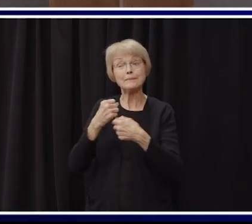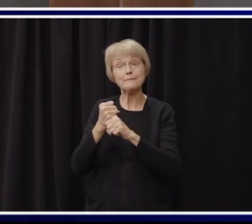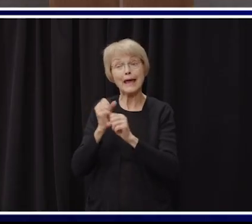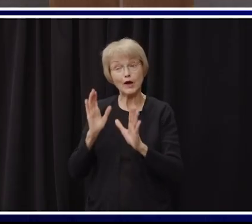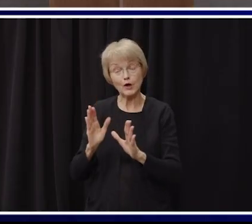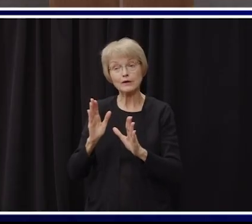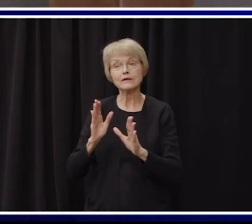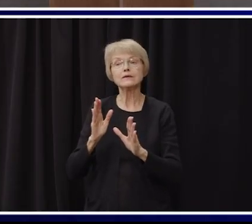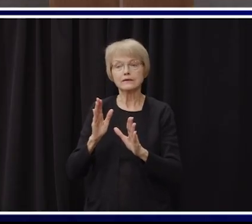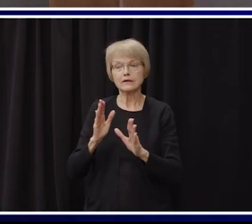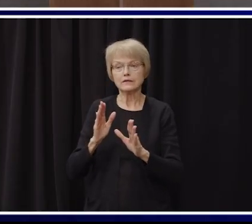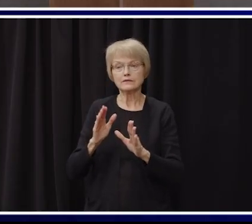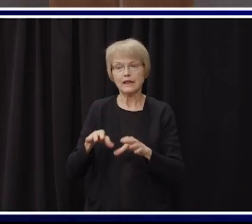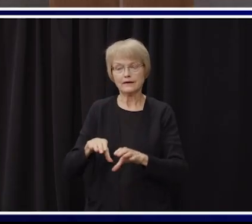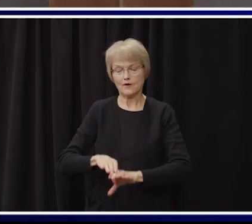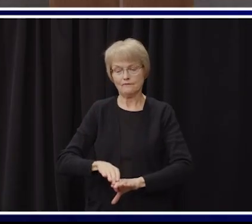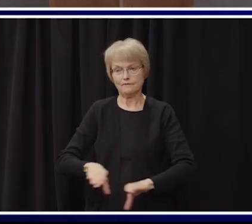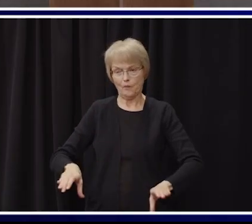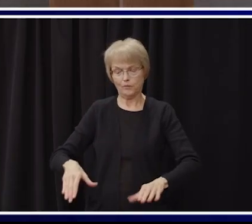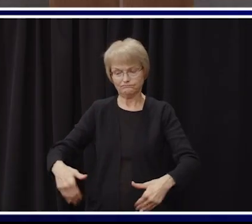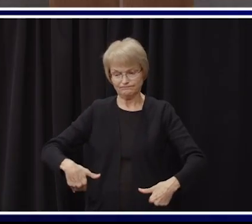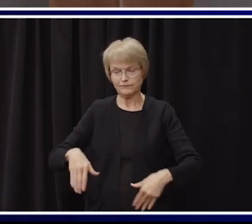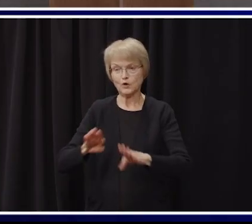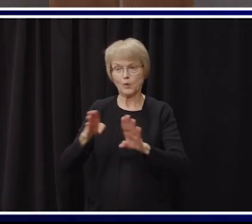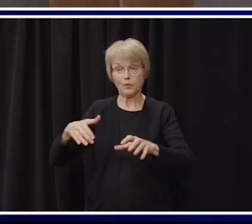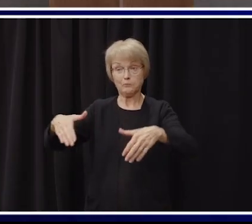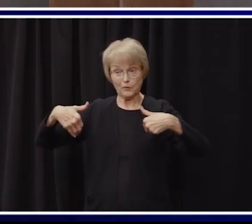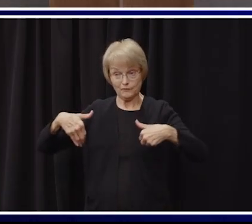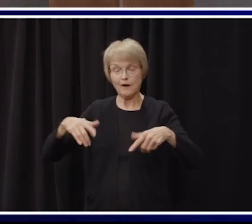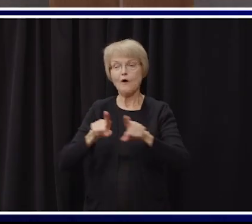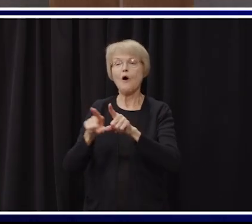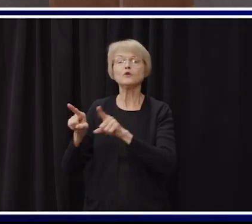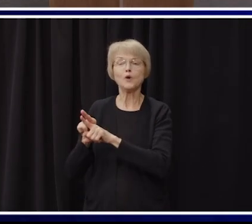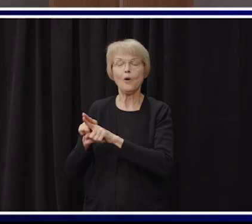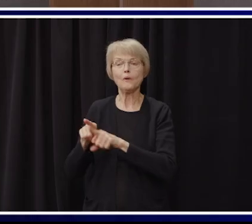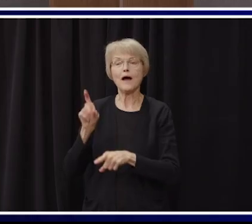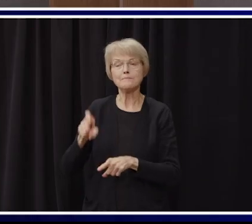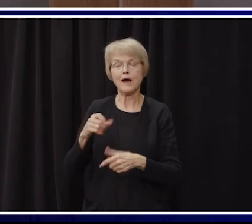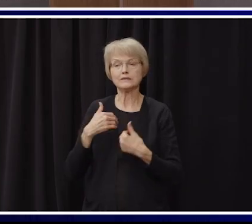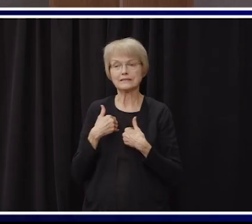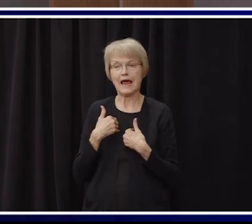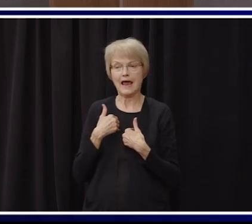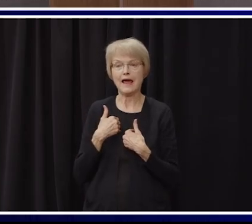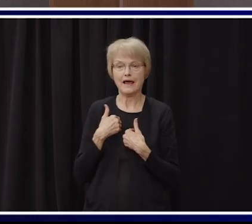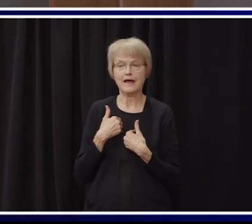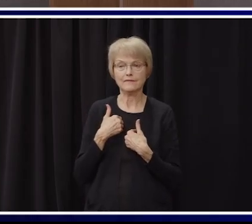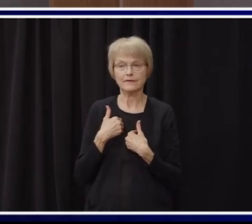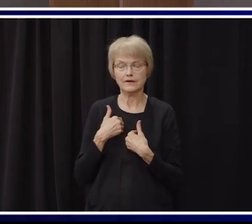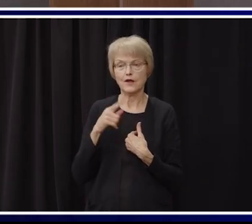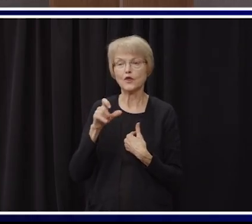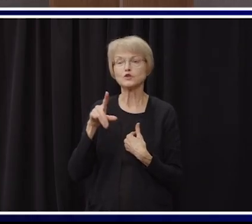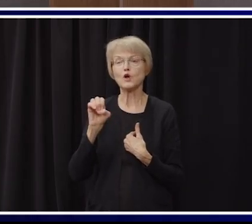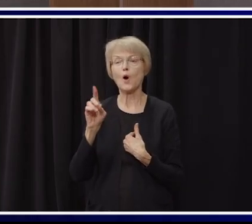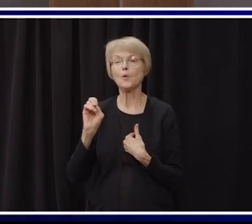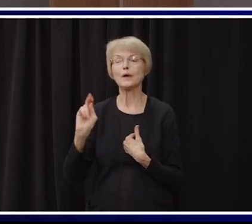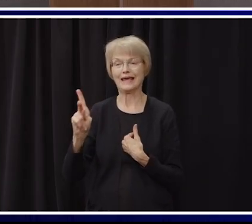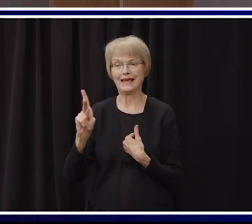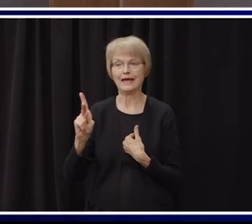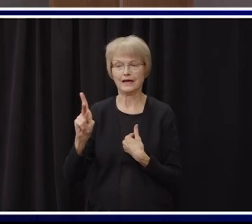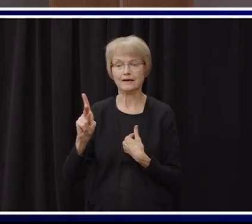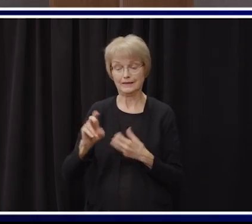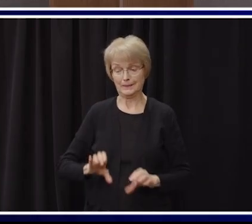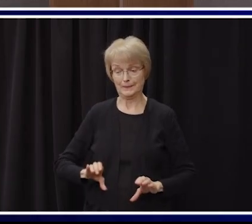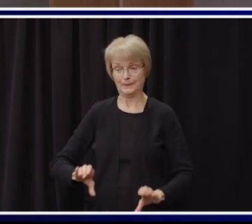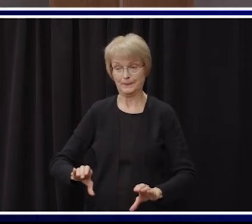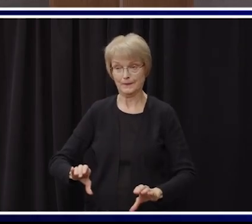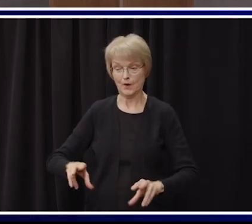a removable floor and removable doors, but I also told them that I have to have the toe kick installed in such a way